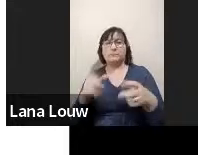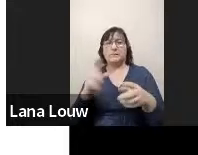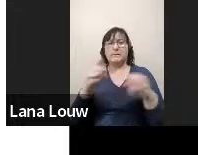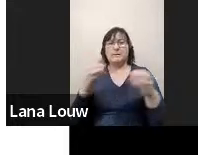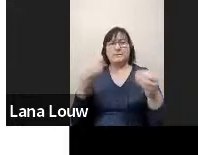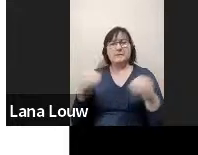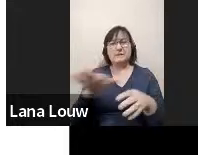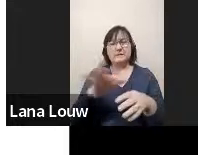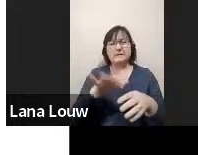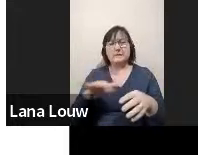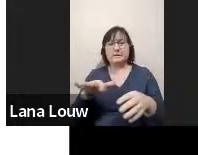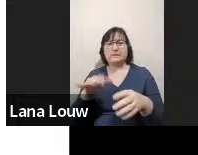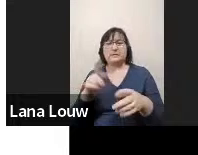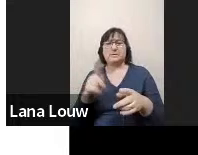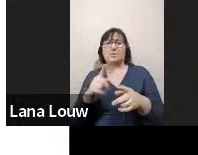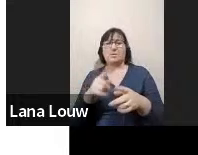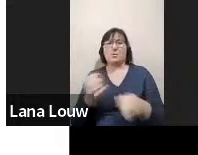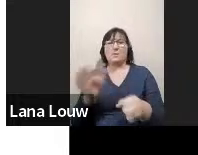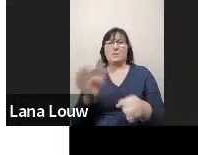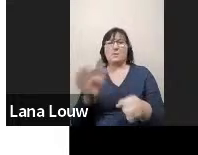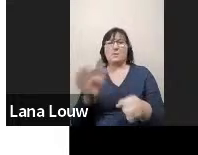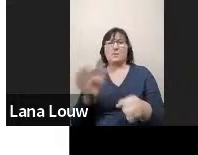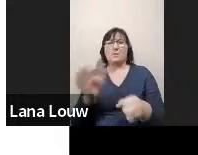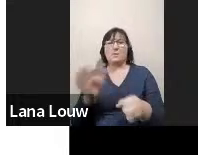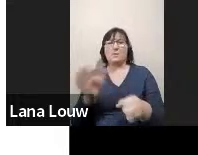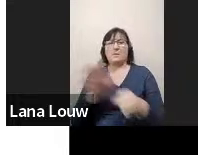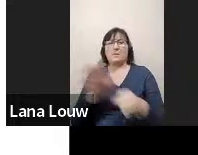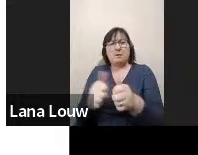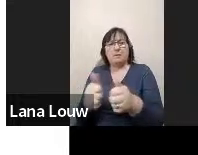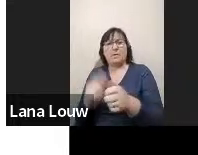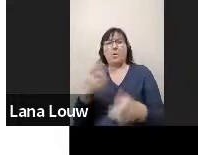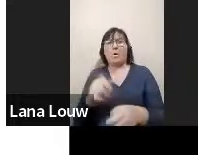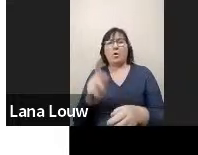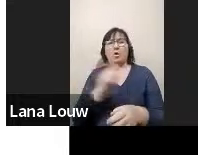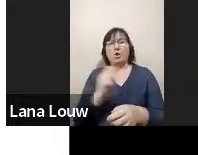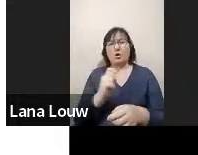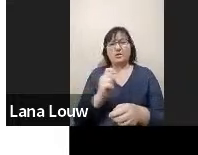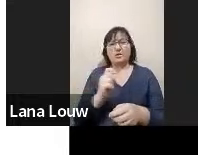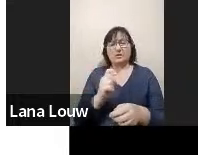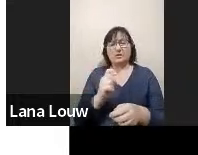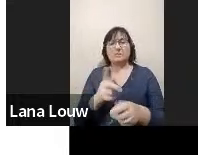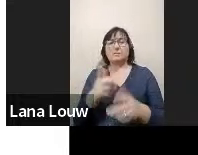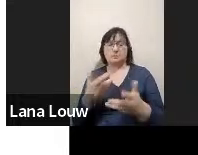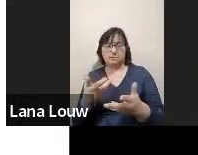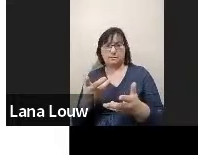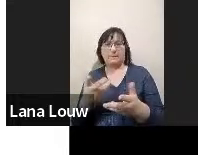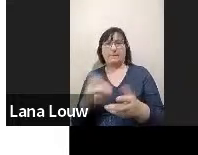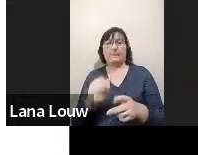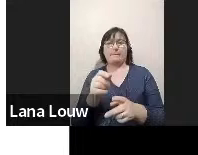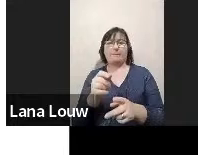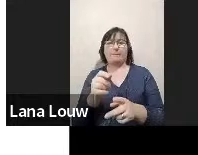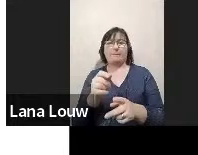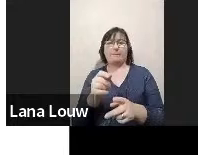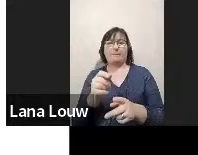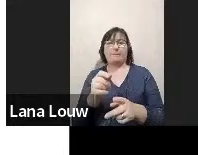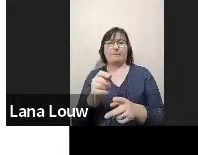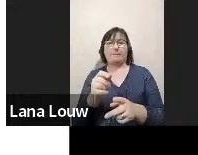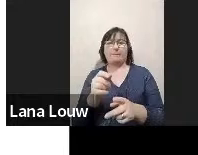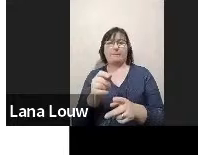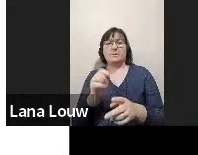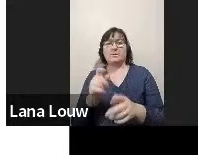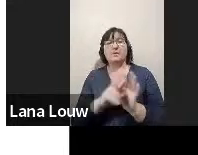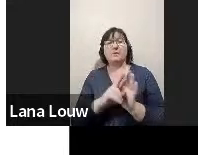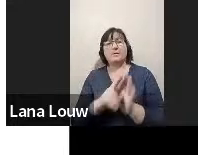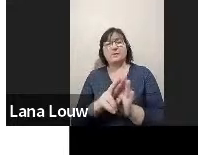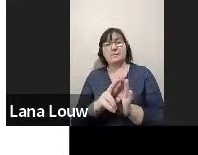partner. If you're looking at a trust, it'll be the main trustee. Okay, so these are a representative that SARS will